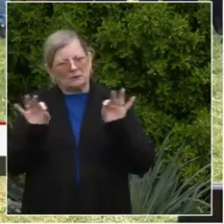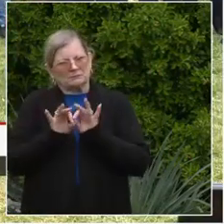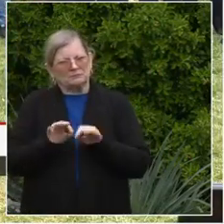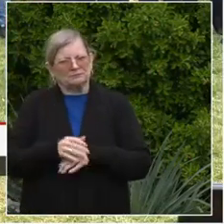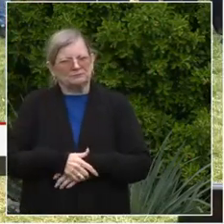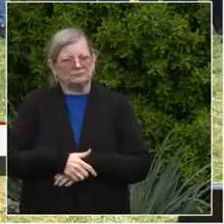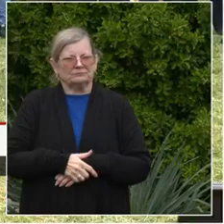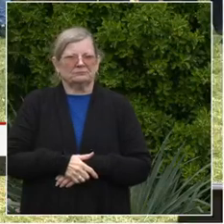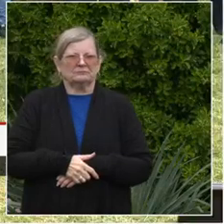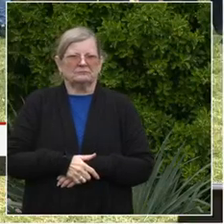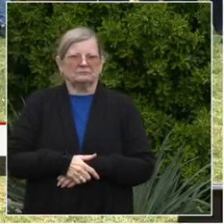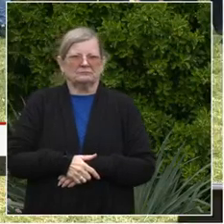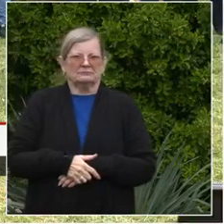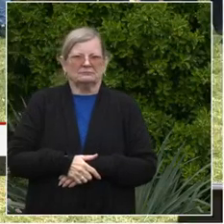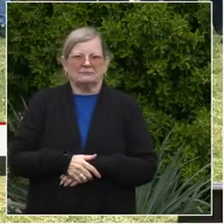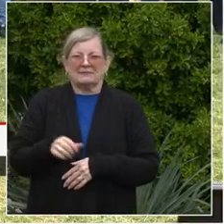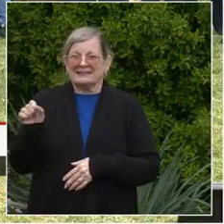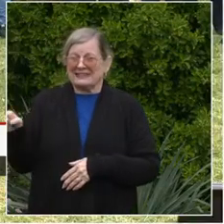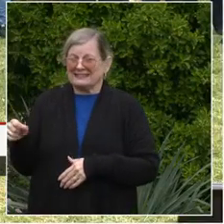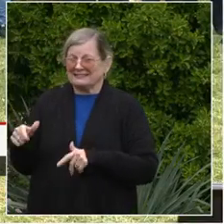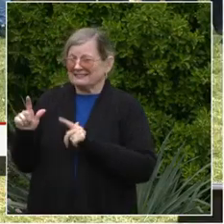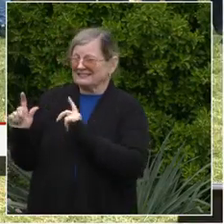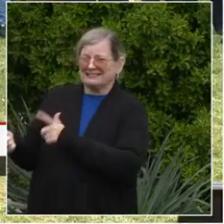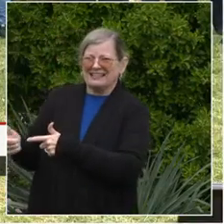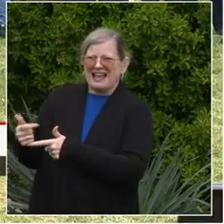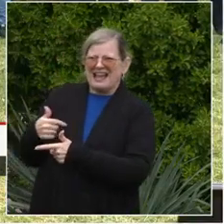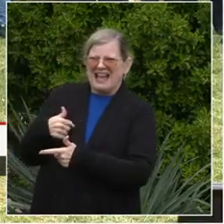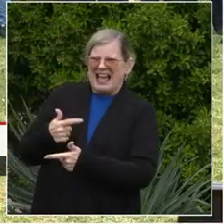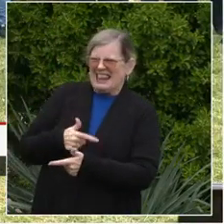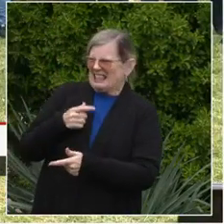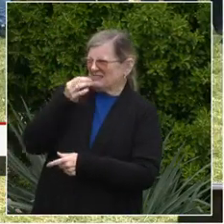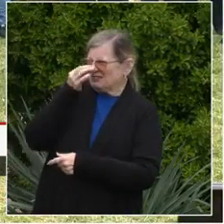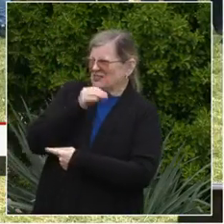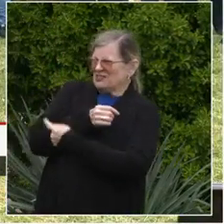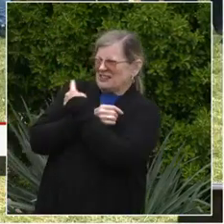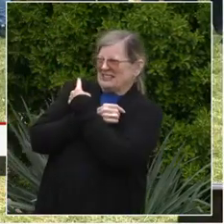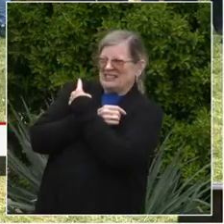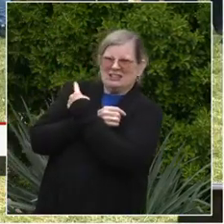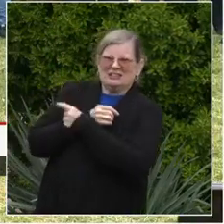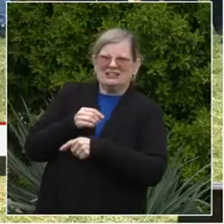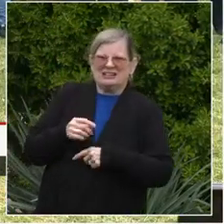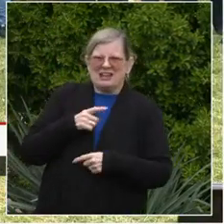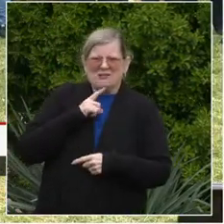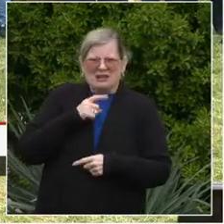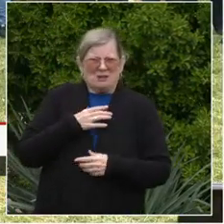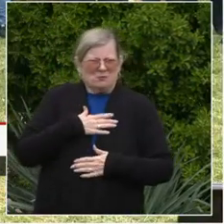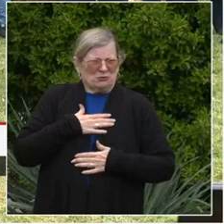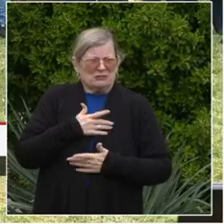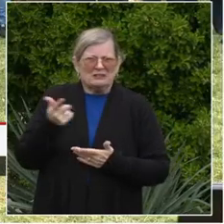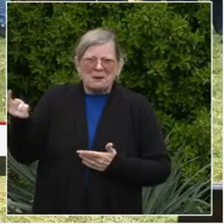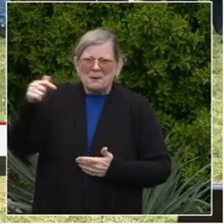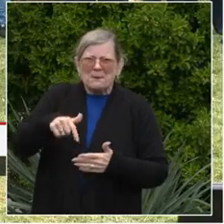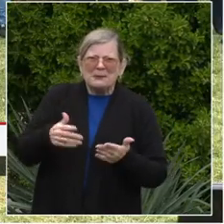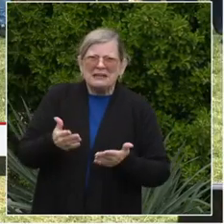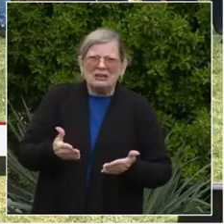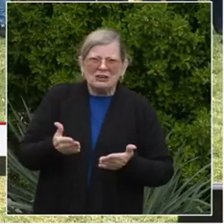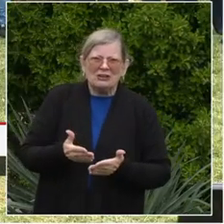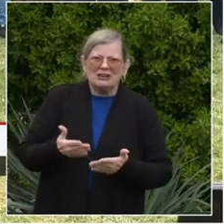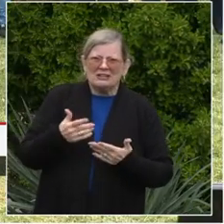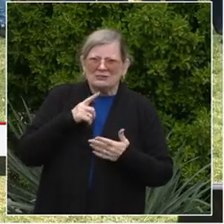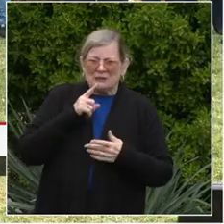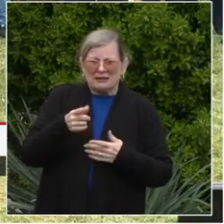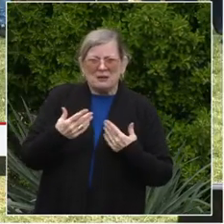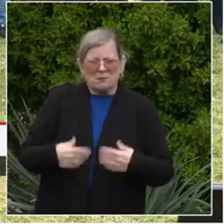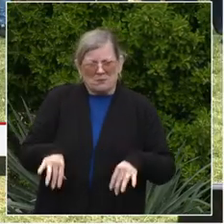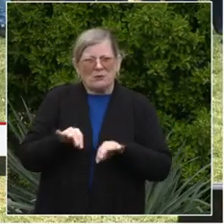Yes. Hi, I live right here on the park, and I really appreciate you guys coming out and addressing this important issue. It's a